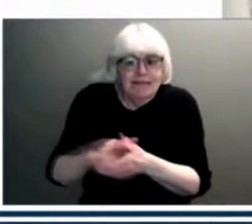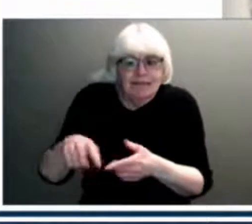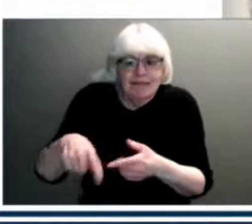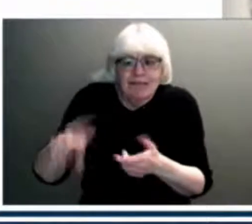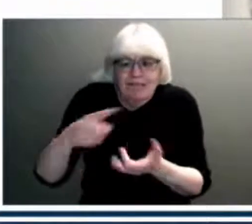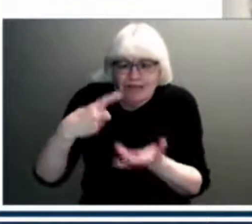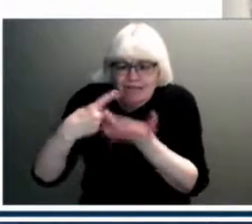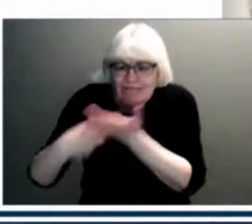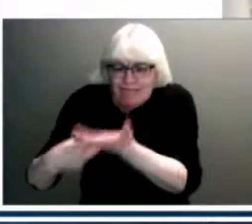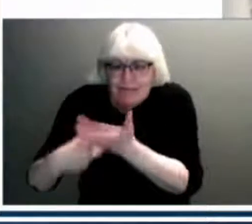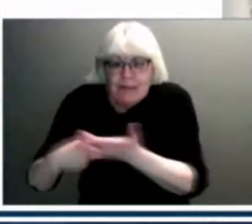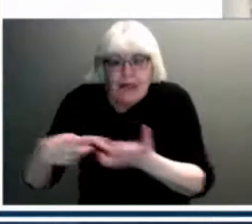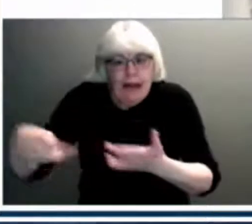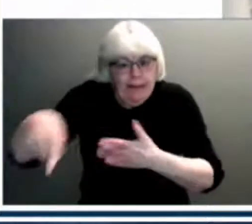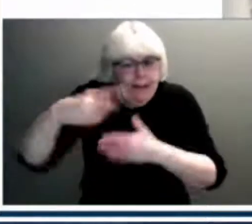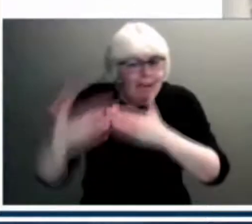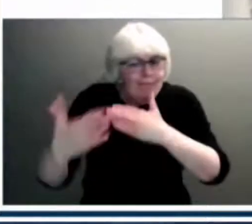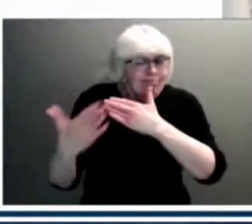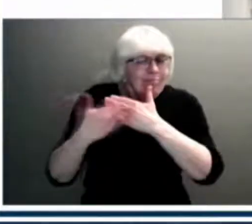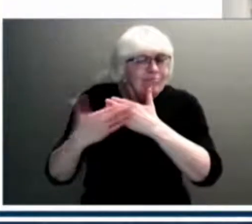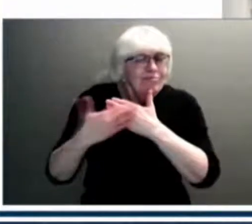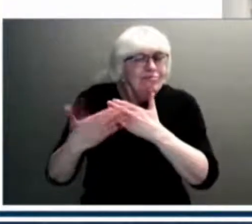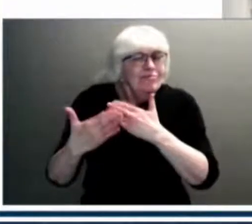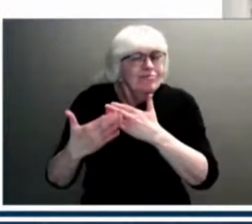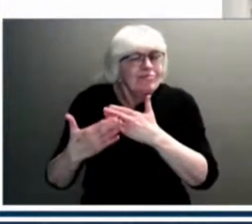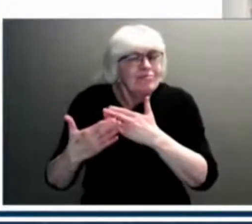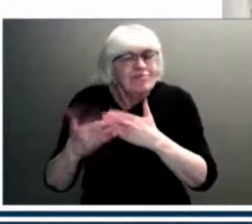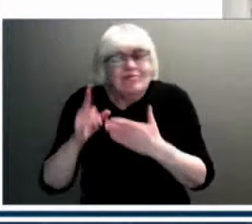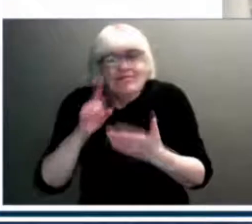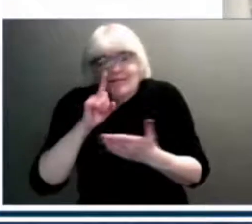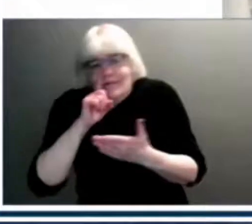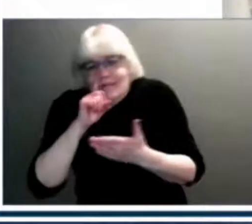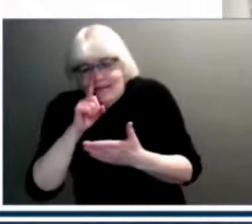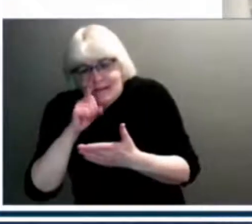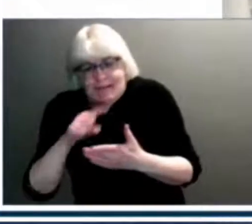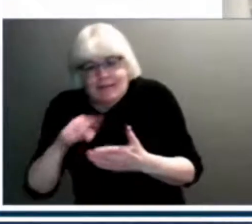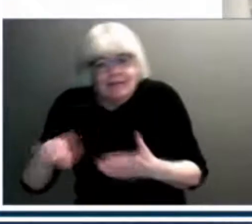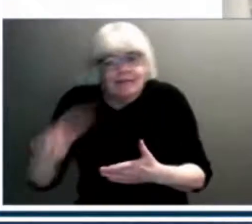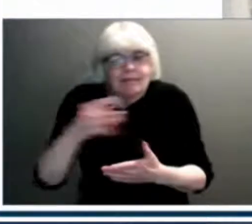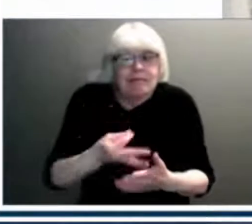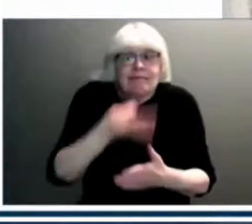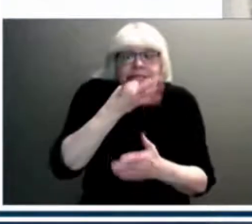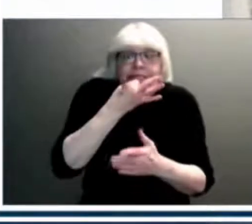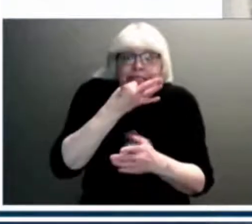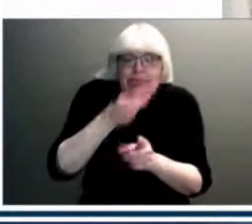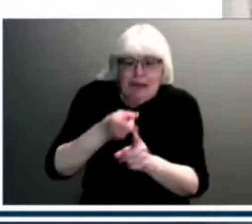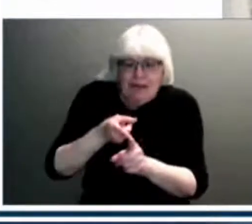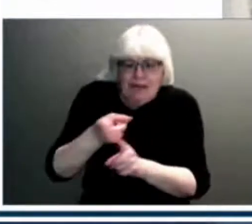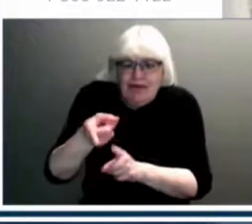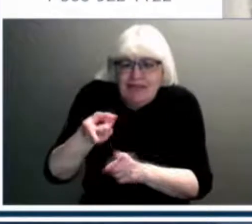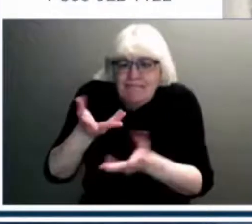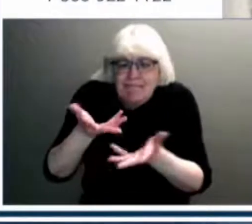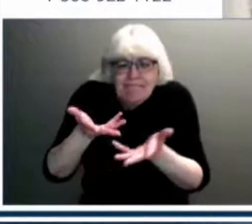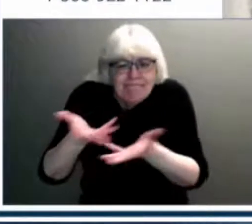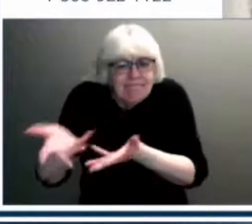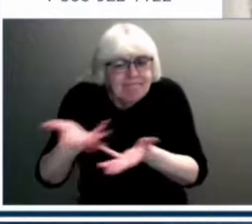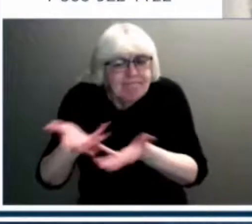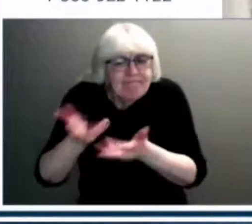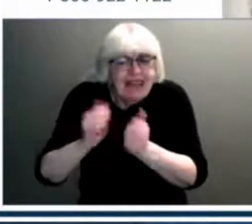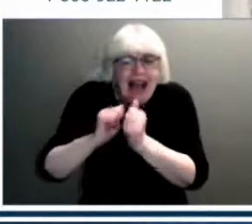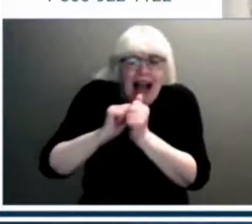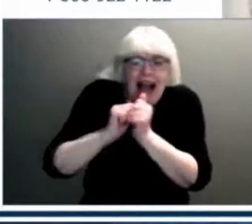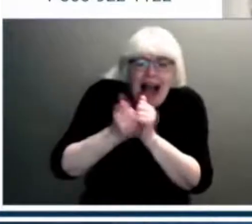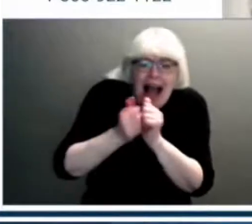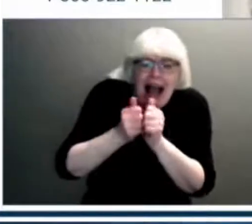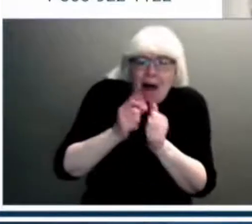It's 10 leading experts that we turn to and discuss testing, and you would be familiar with the names of those experts.